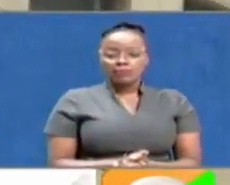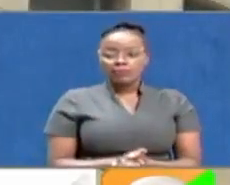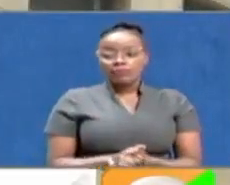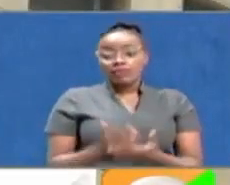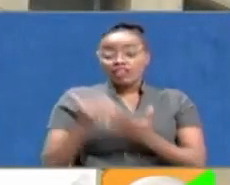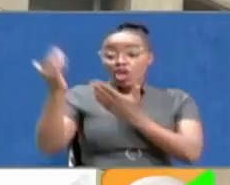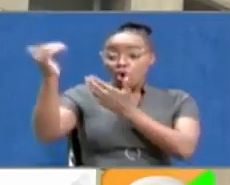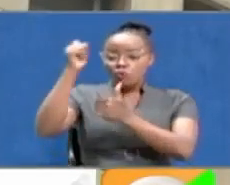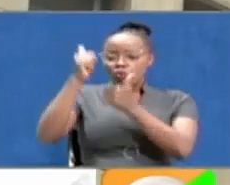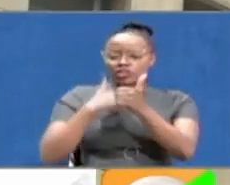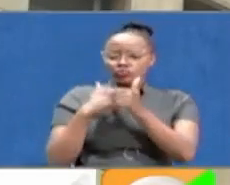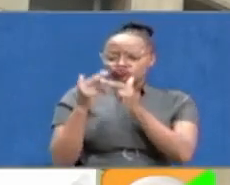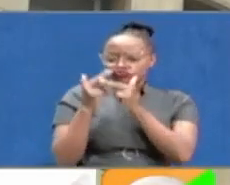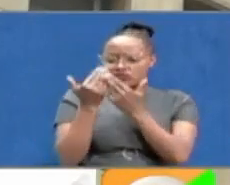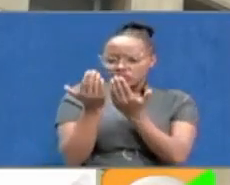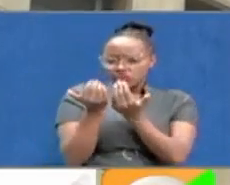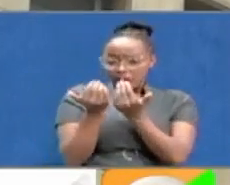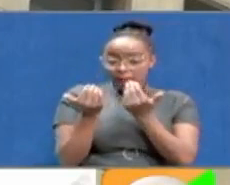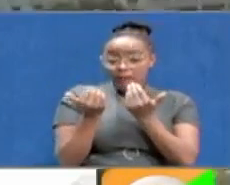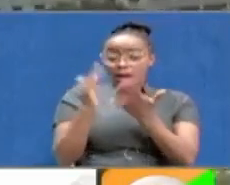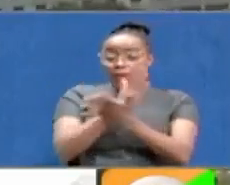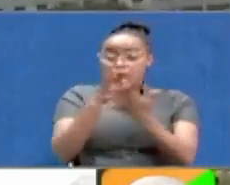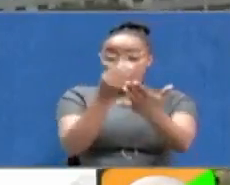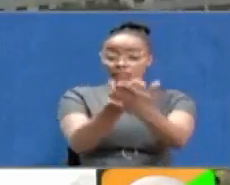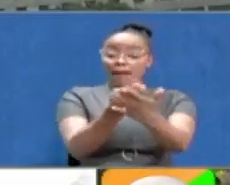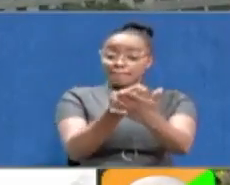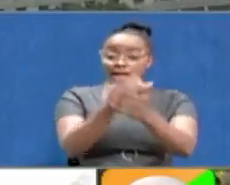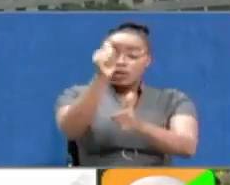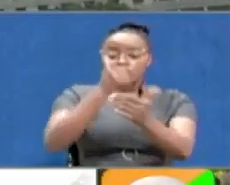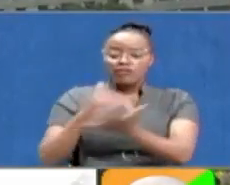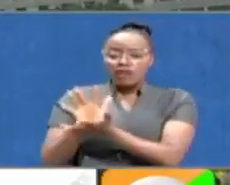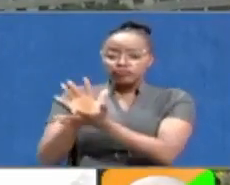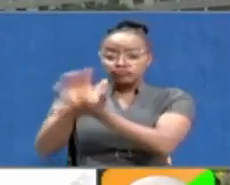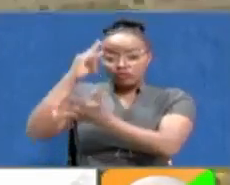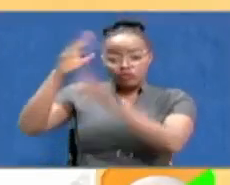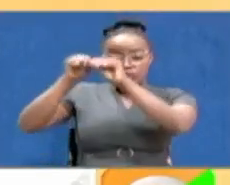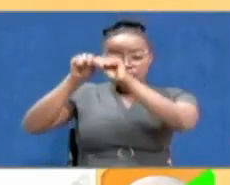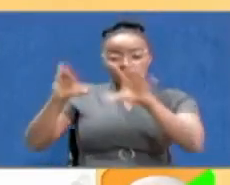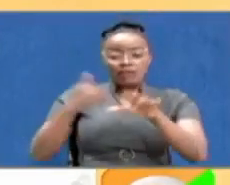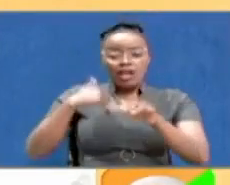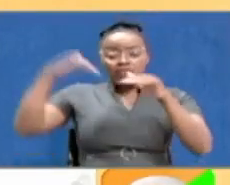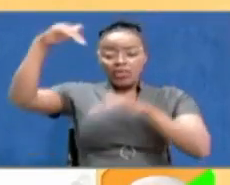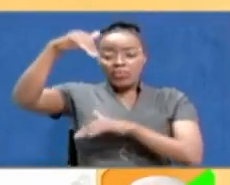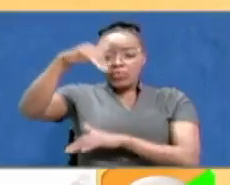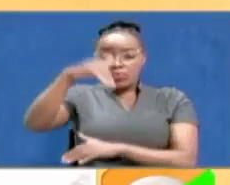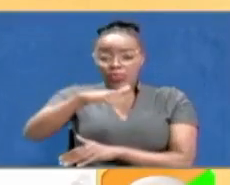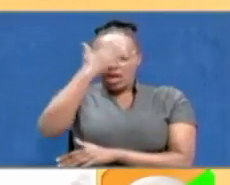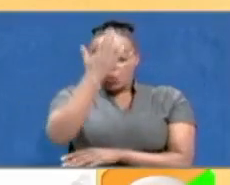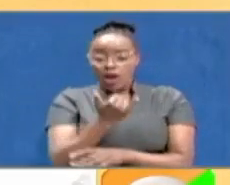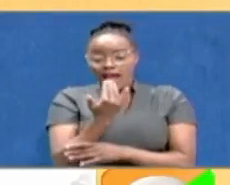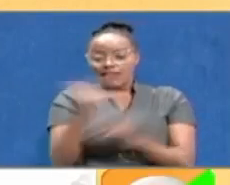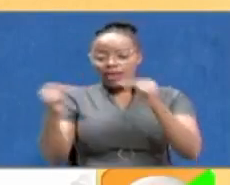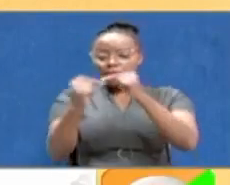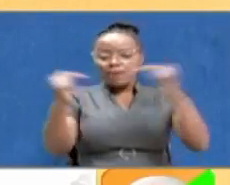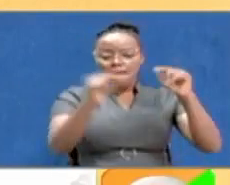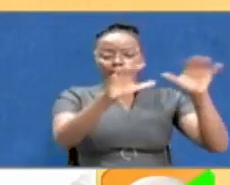Mwanga wa matumaini ulioonekana kuhusiana na zogo la ugavi wa kitita kilichotengewa magatuzi umeonekana kufifia, huku mirengo